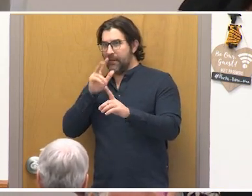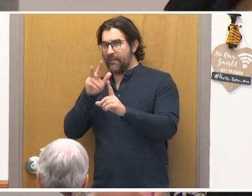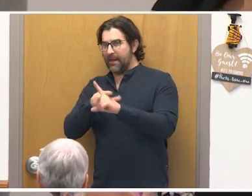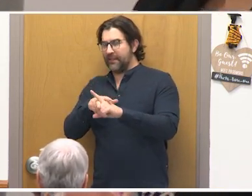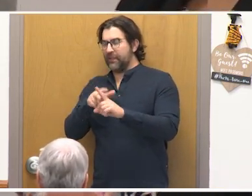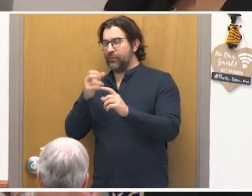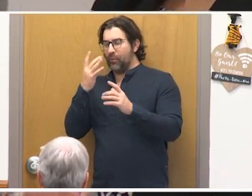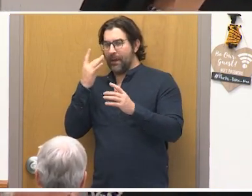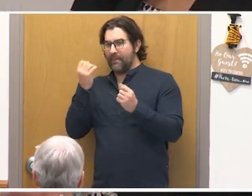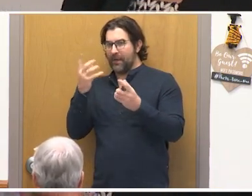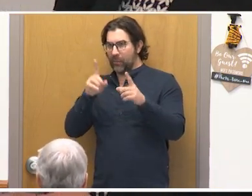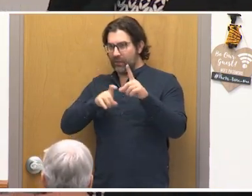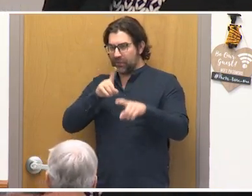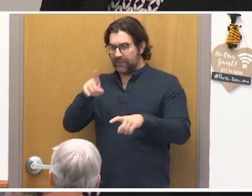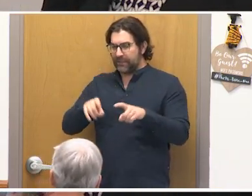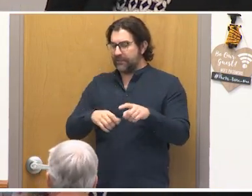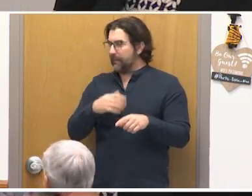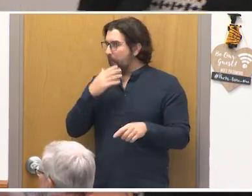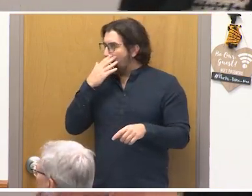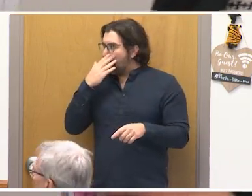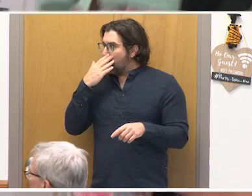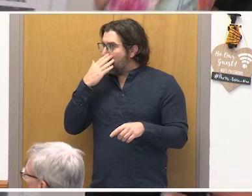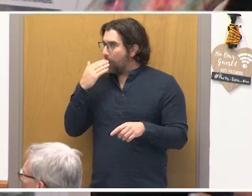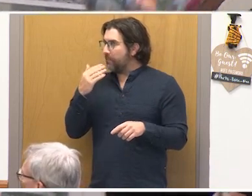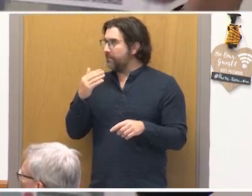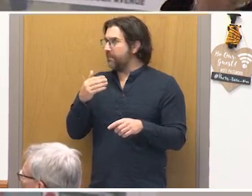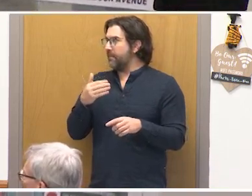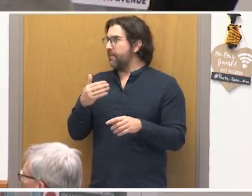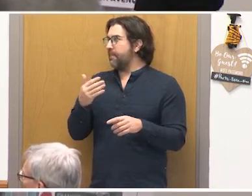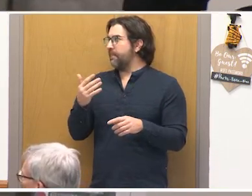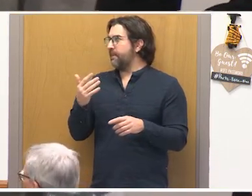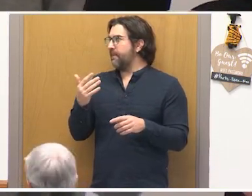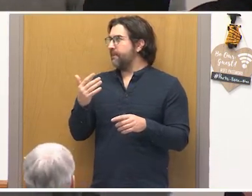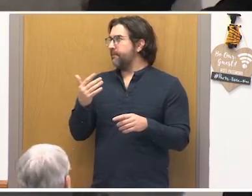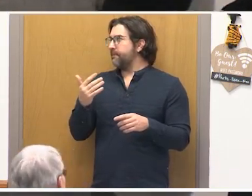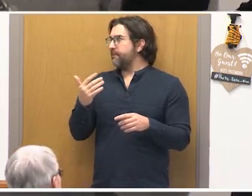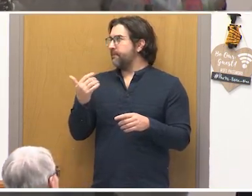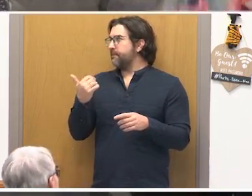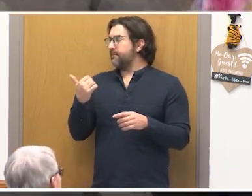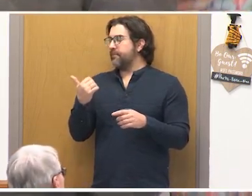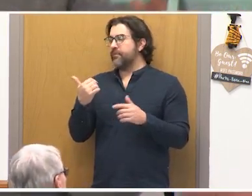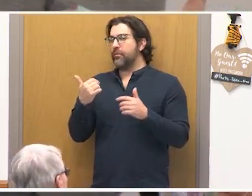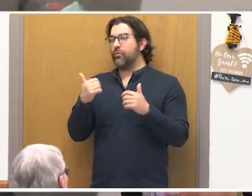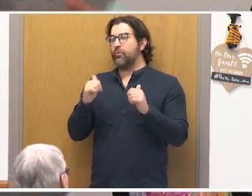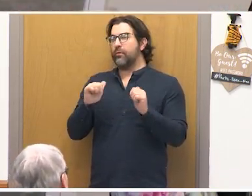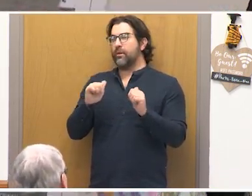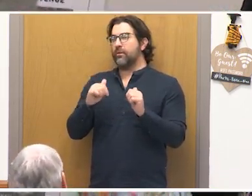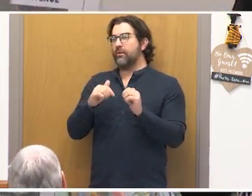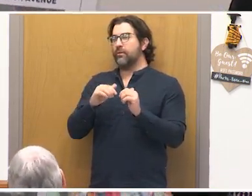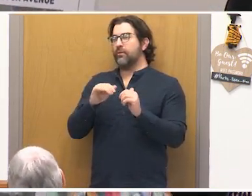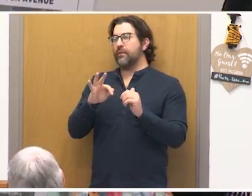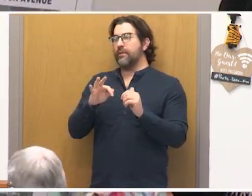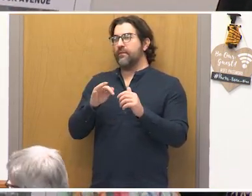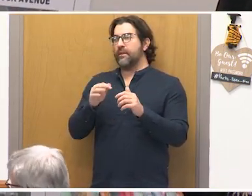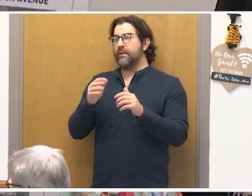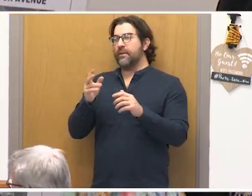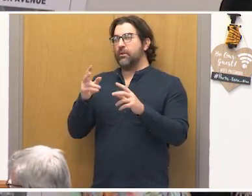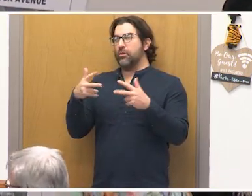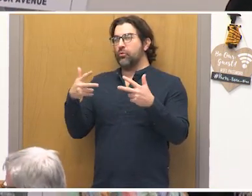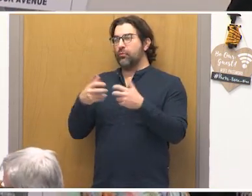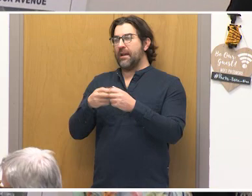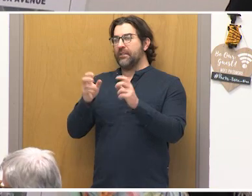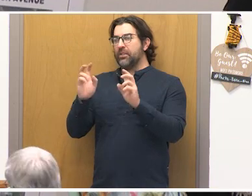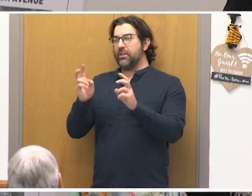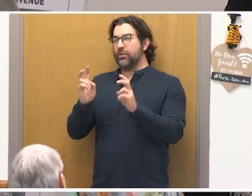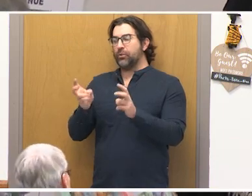questions. Yeah, so this is towing the line between trying to meet where there are demonstrated crash issues, like on